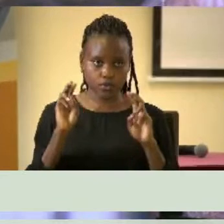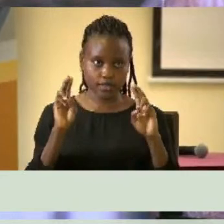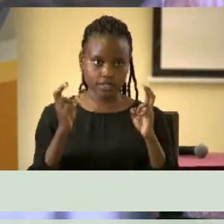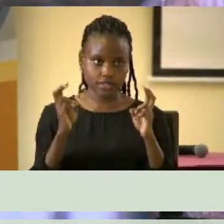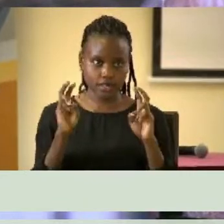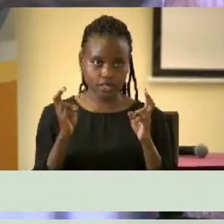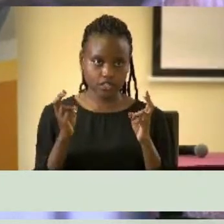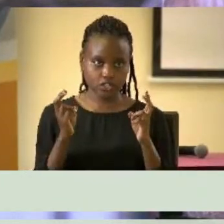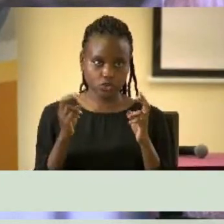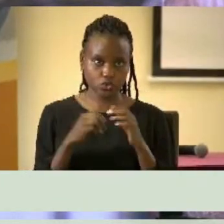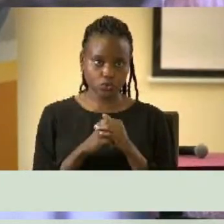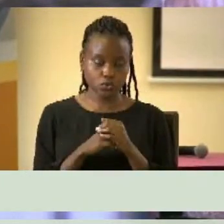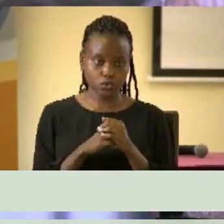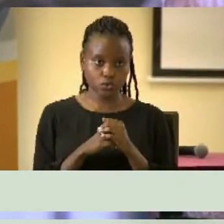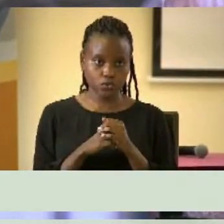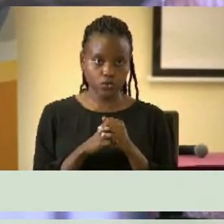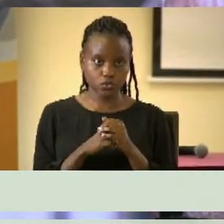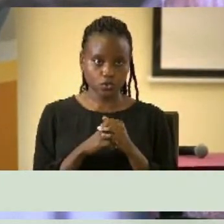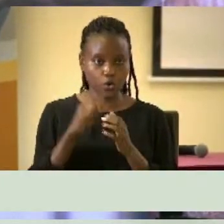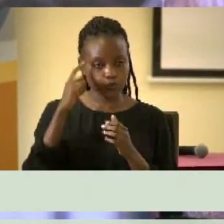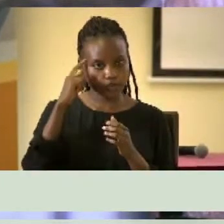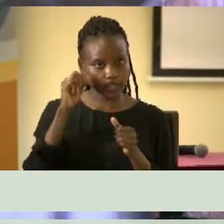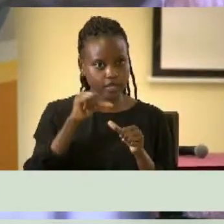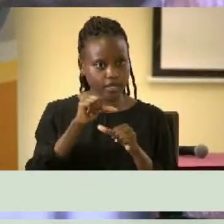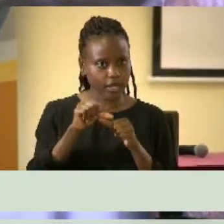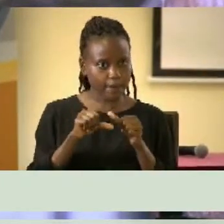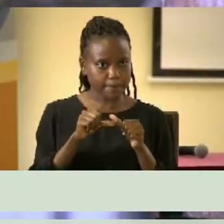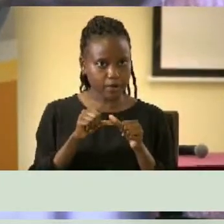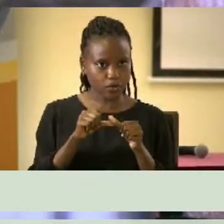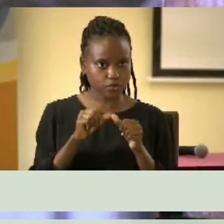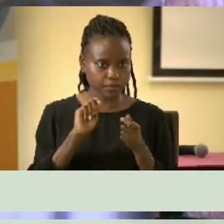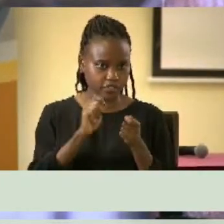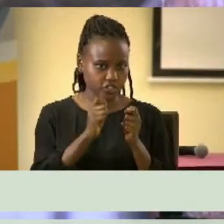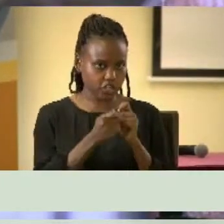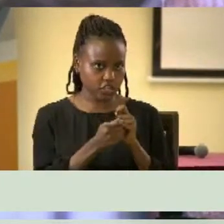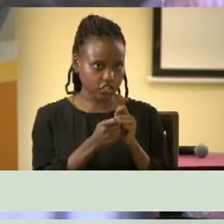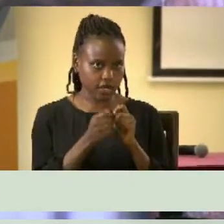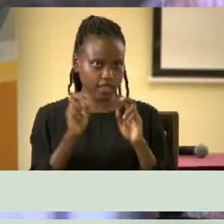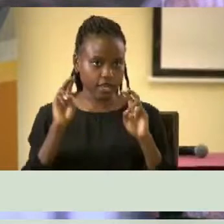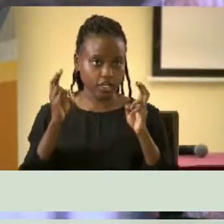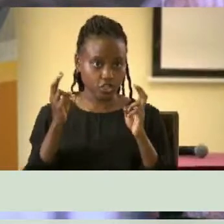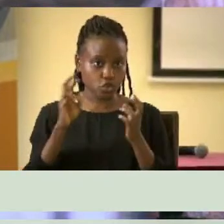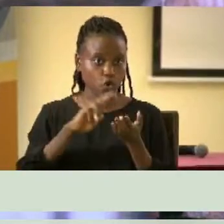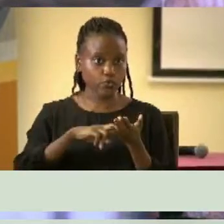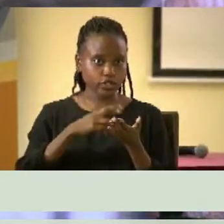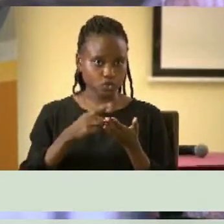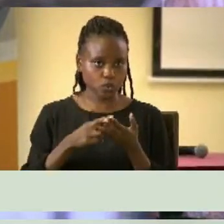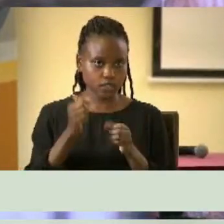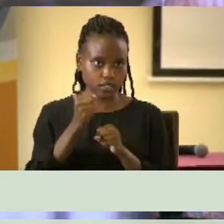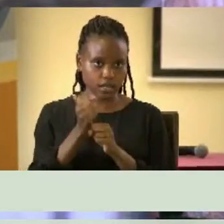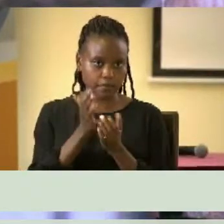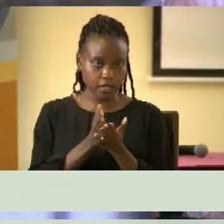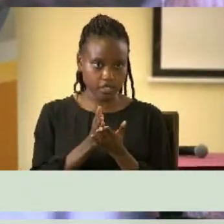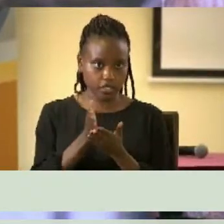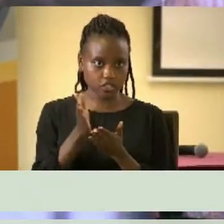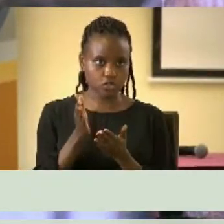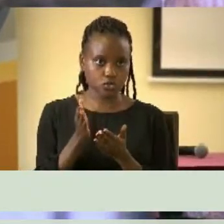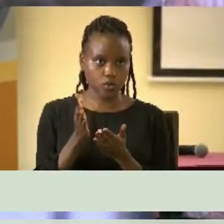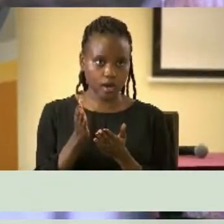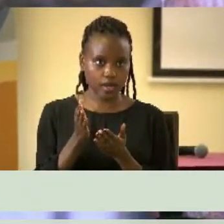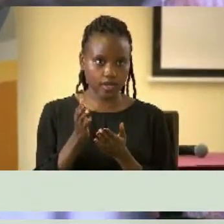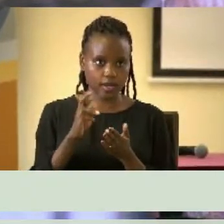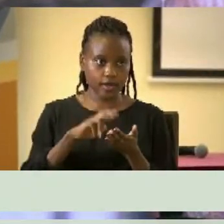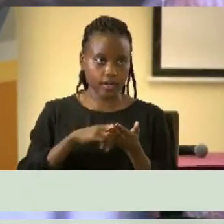of just thinking about rationalizing, but also an issue of resourcing and making sure that we have